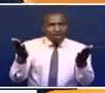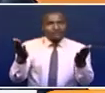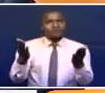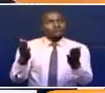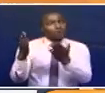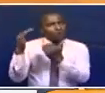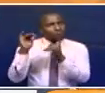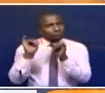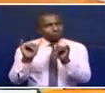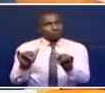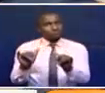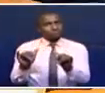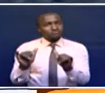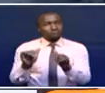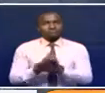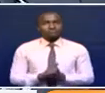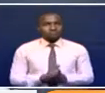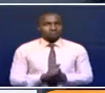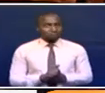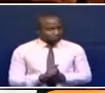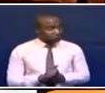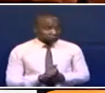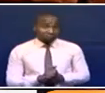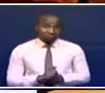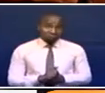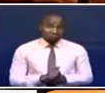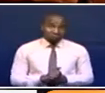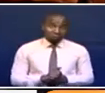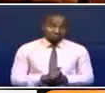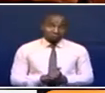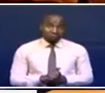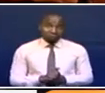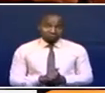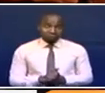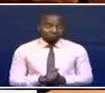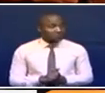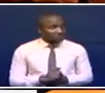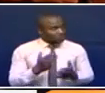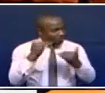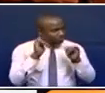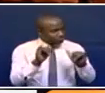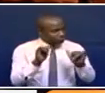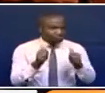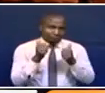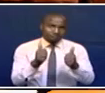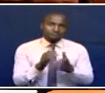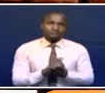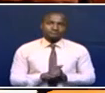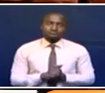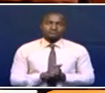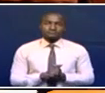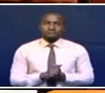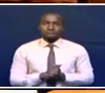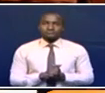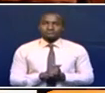alive. Keep hope alive. Yes. That was Jesse Jackson, right? That's right. That was Jesse Jackson. Absolutely. Okay, we cannot end this